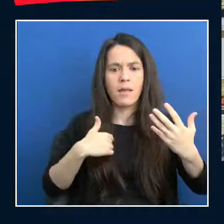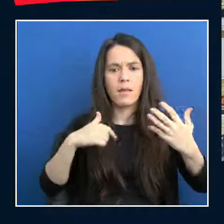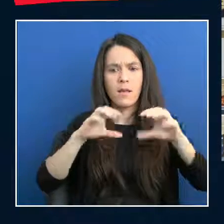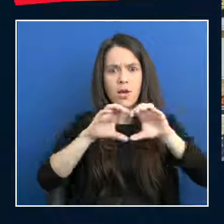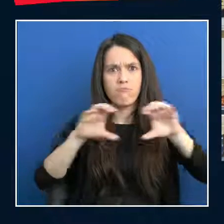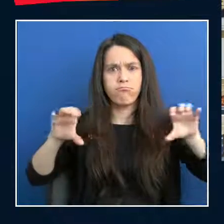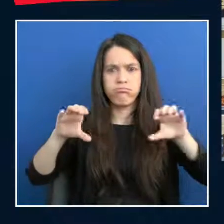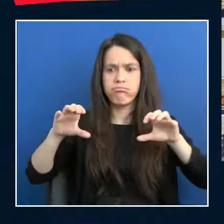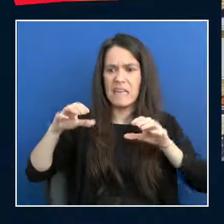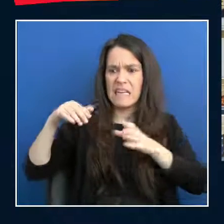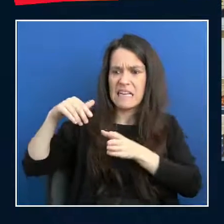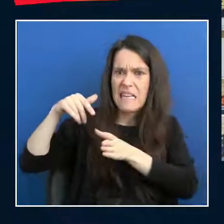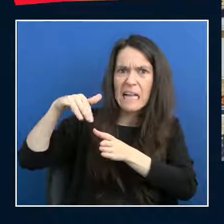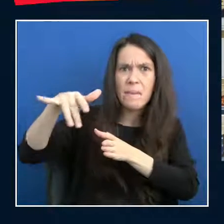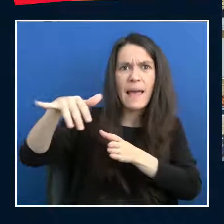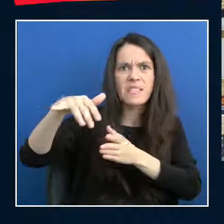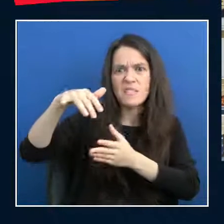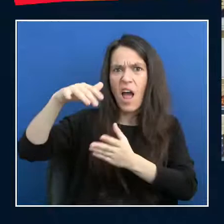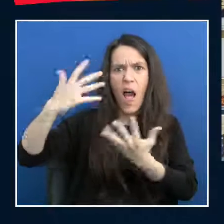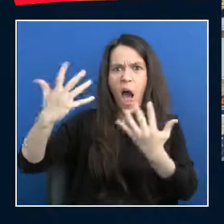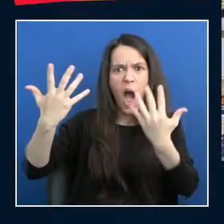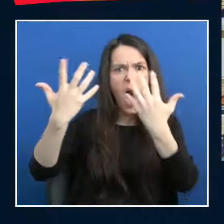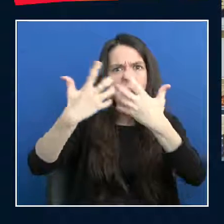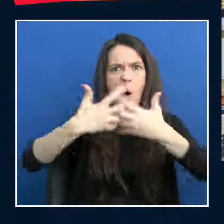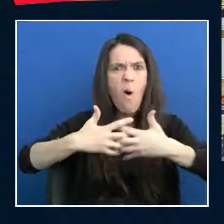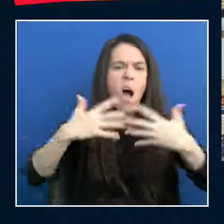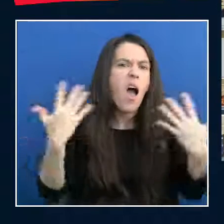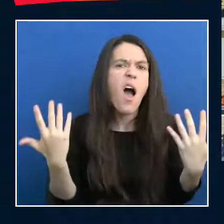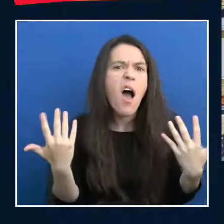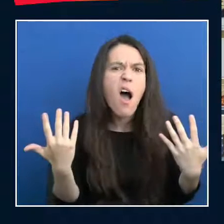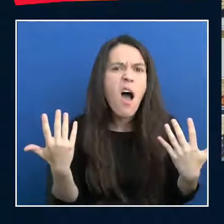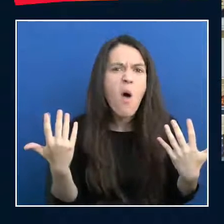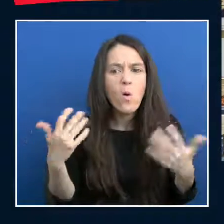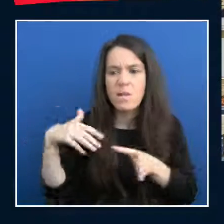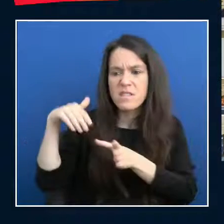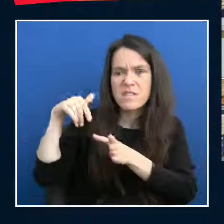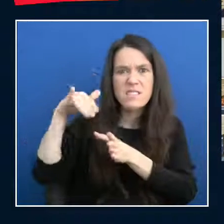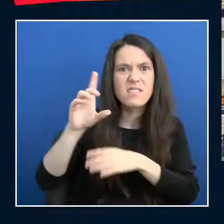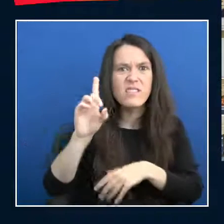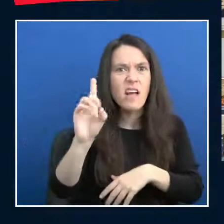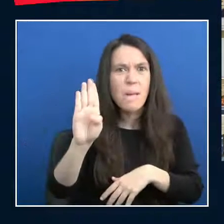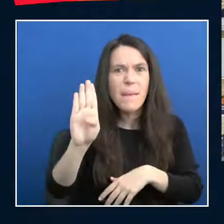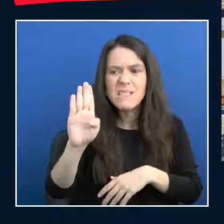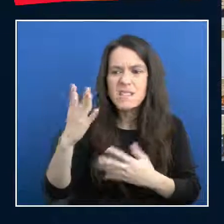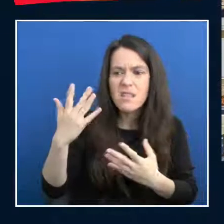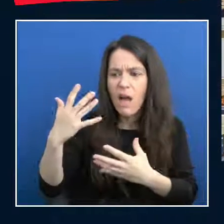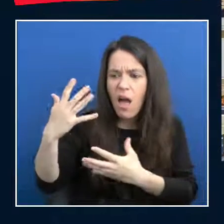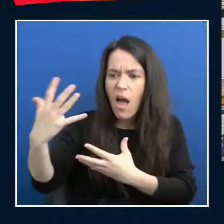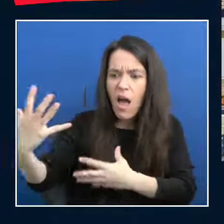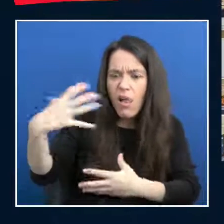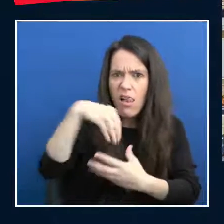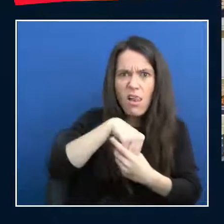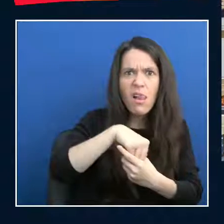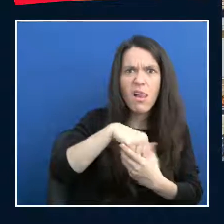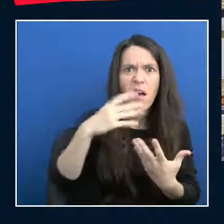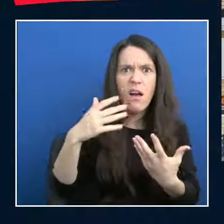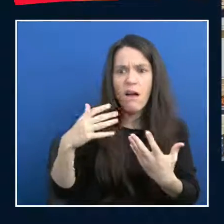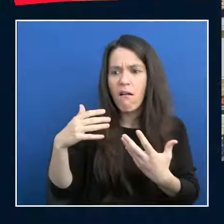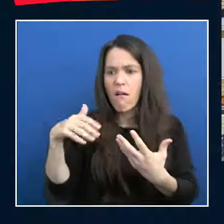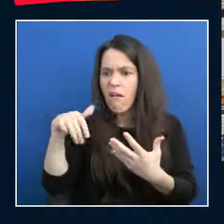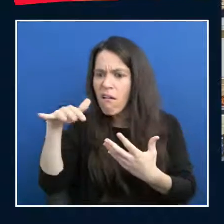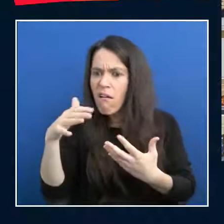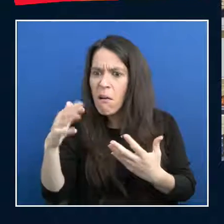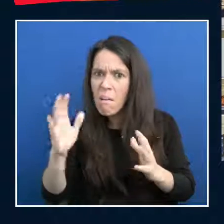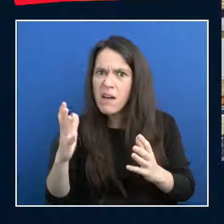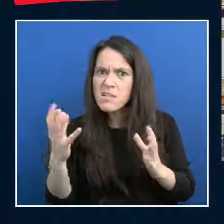as well. Oh, even better, can I play around with databases without having to have those databases installed on my